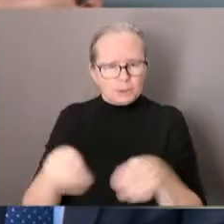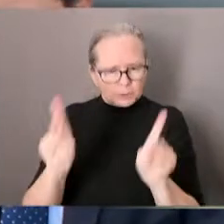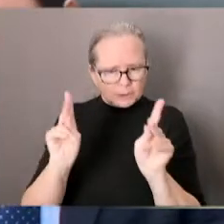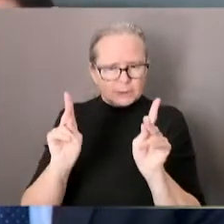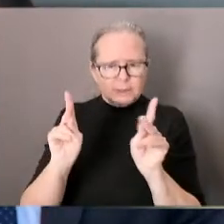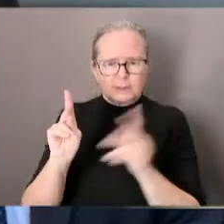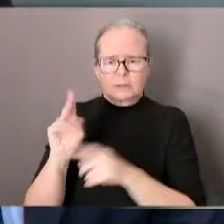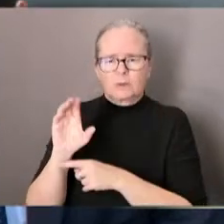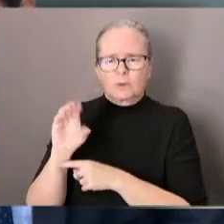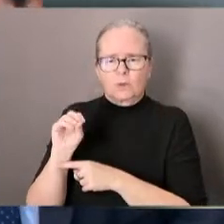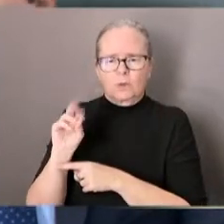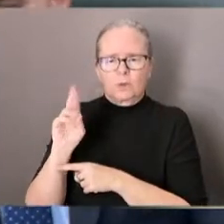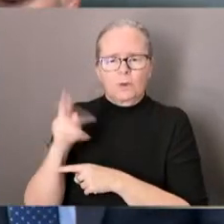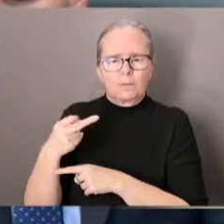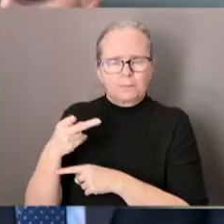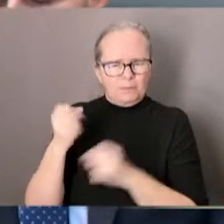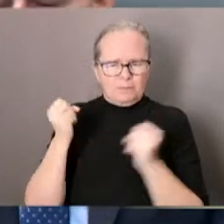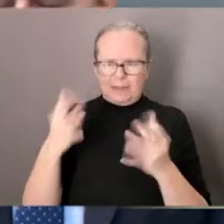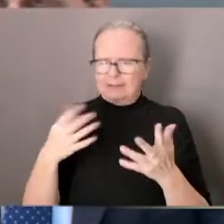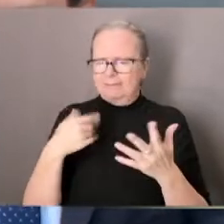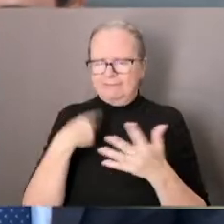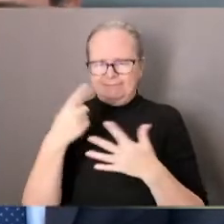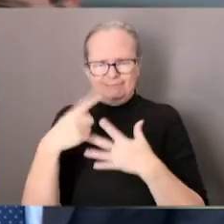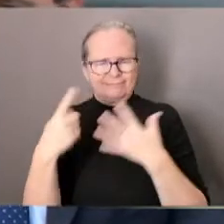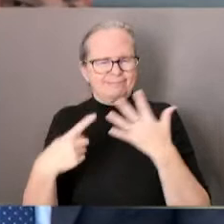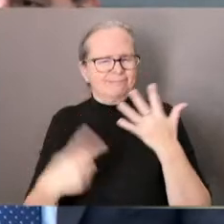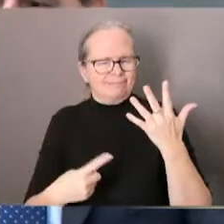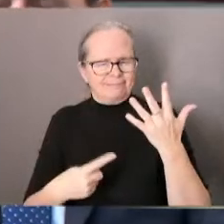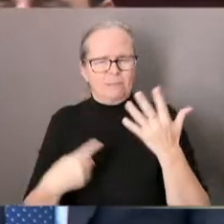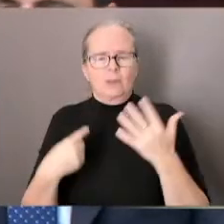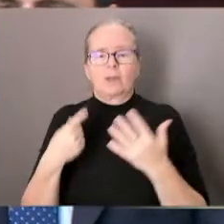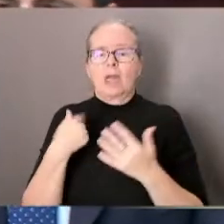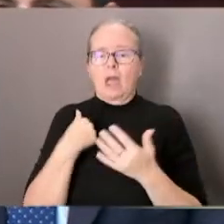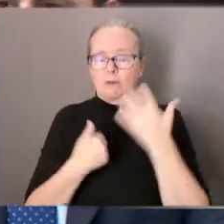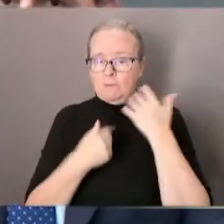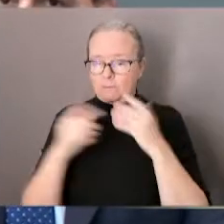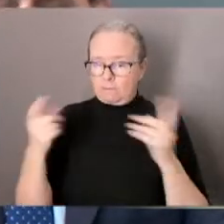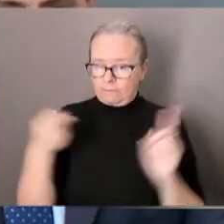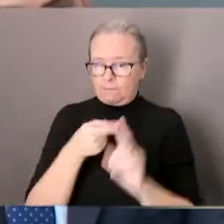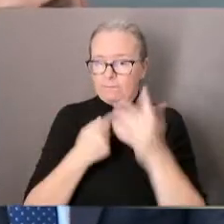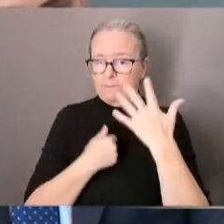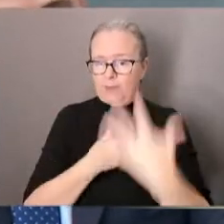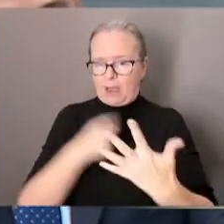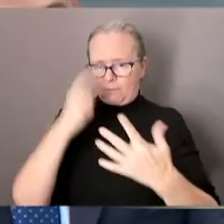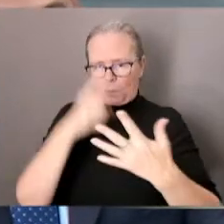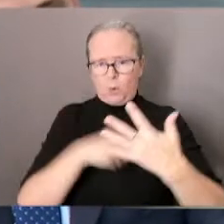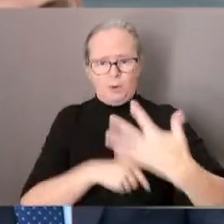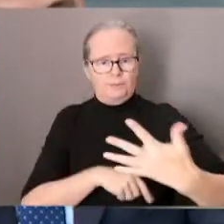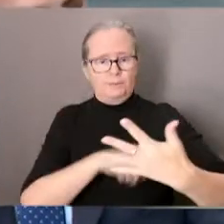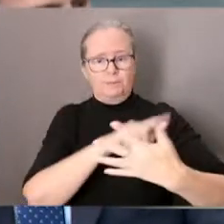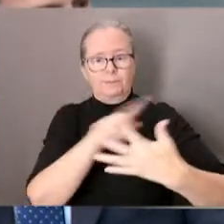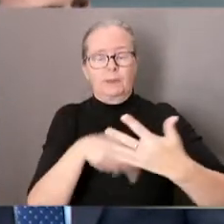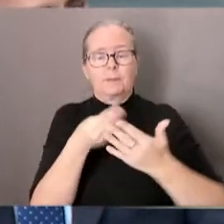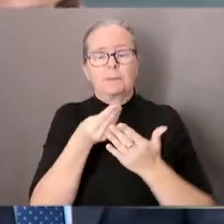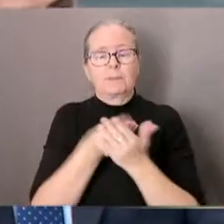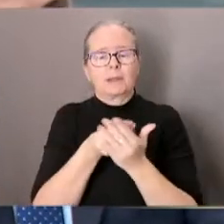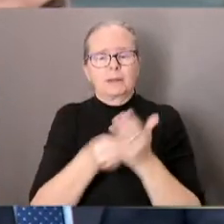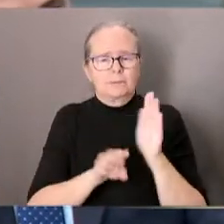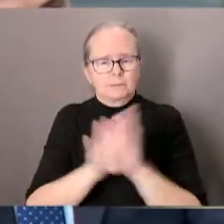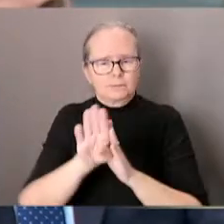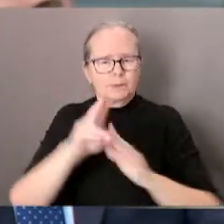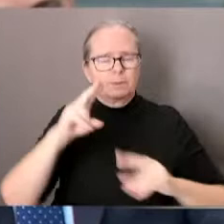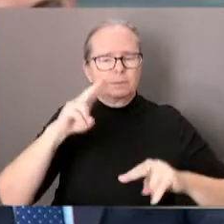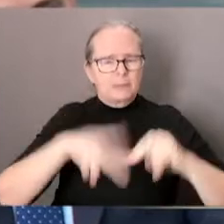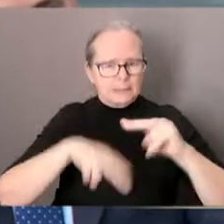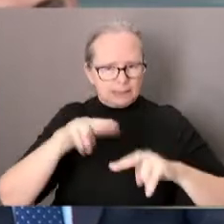five strategic directions Economic Development enabling infrastructure rural business supports and Entrepreneurship skills